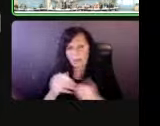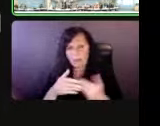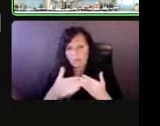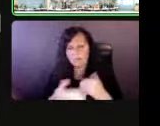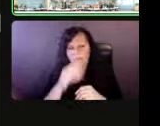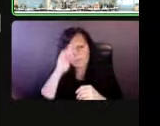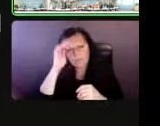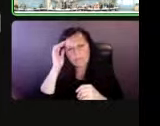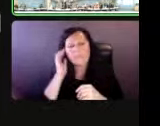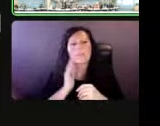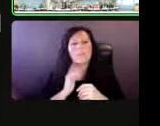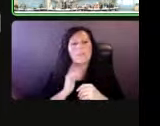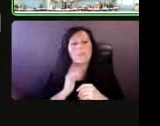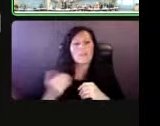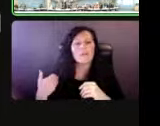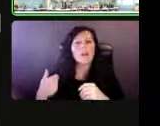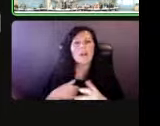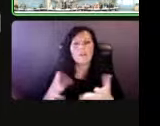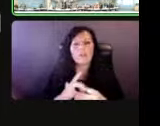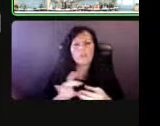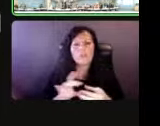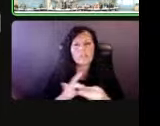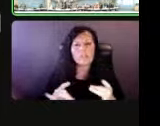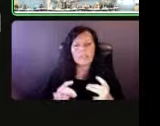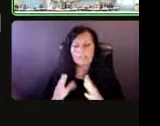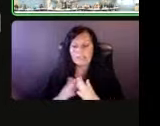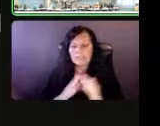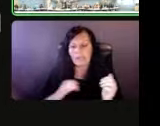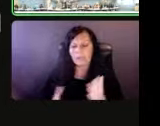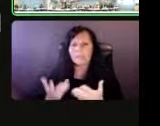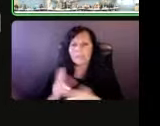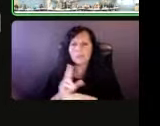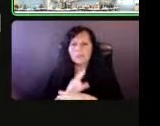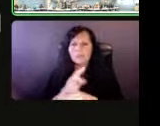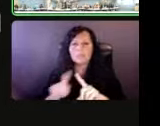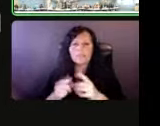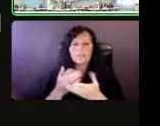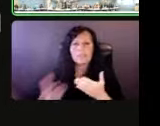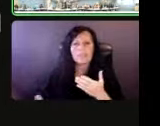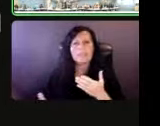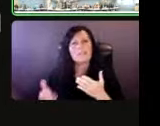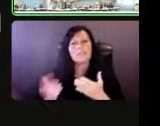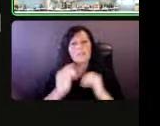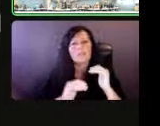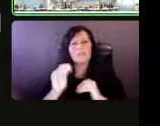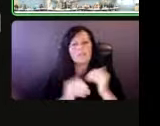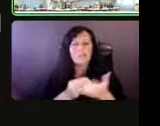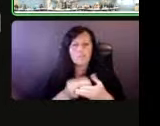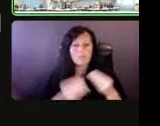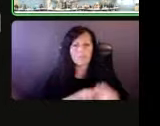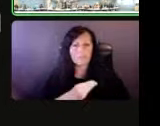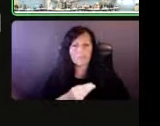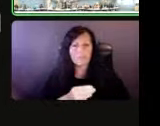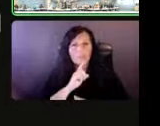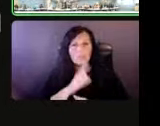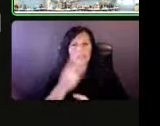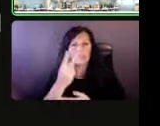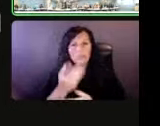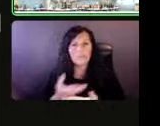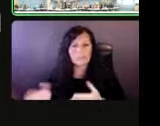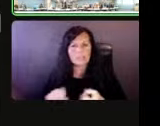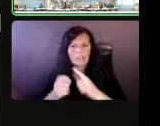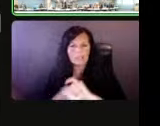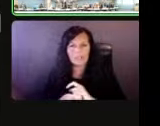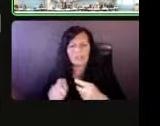earlier, the city council has used different measures to balance the budget. There's really two levers. You can